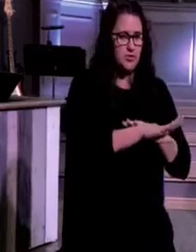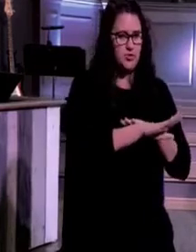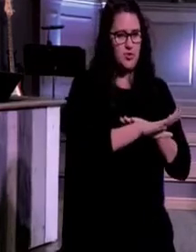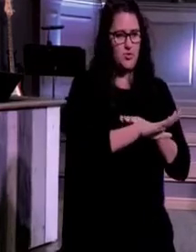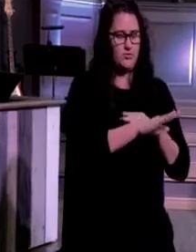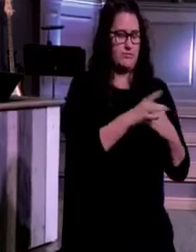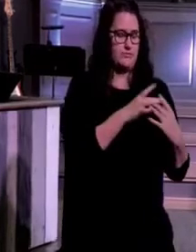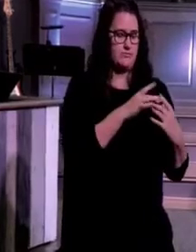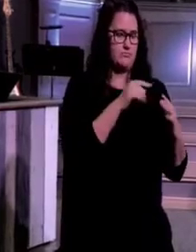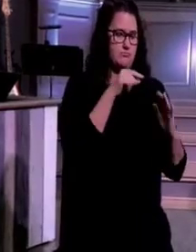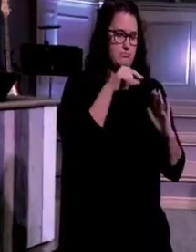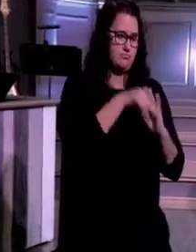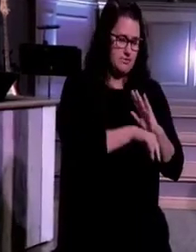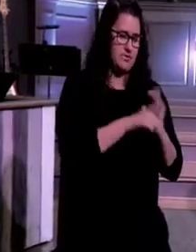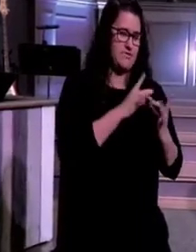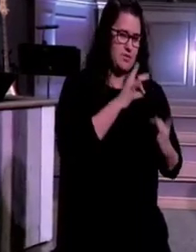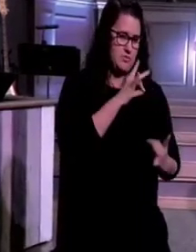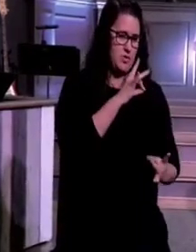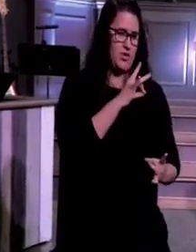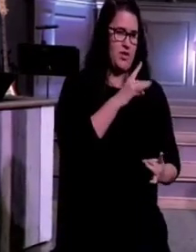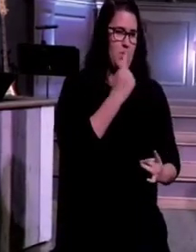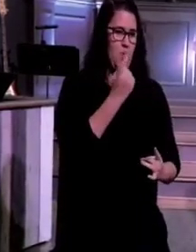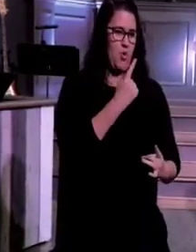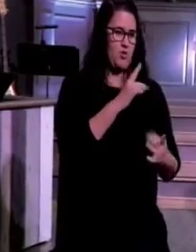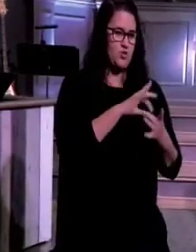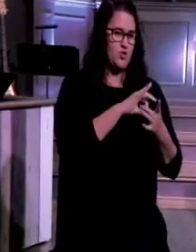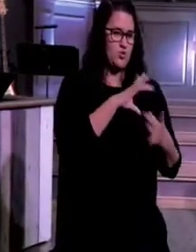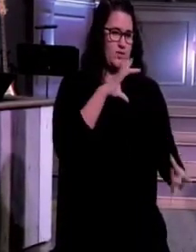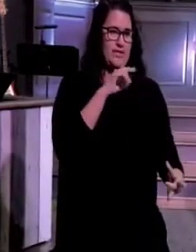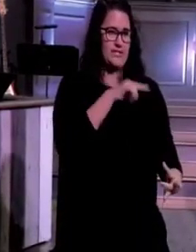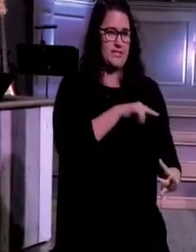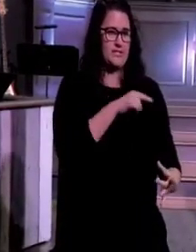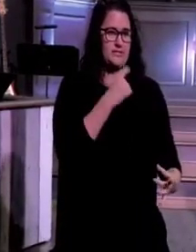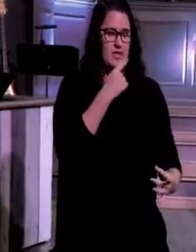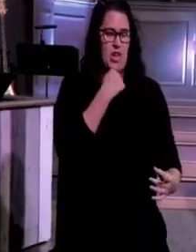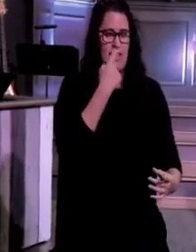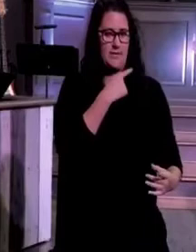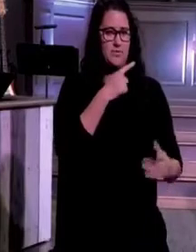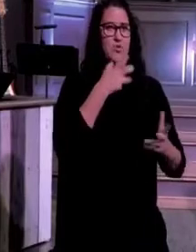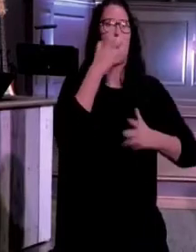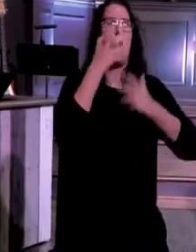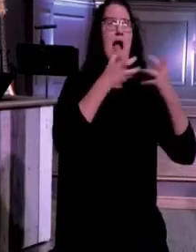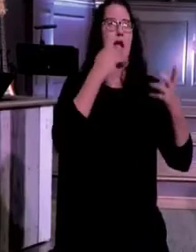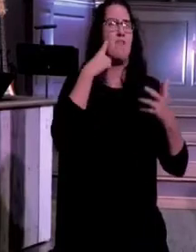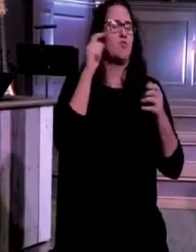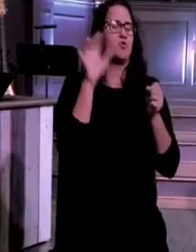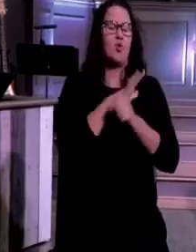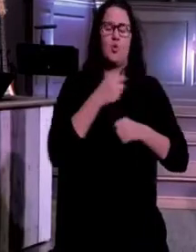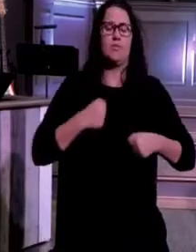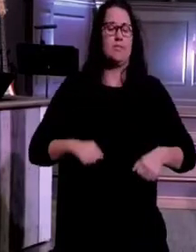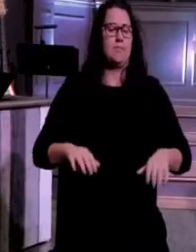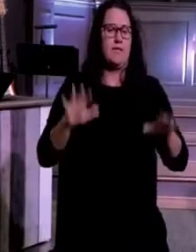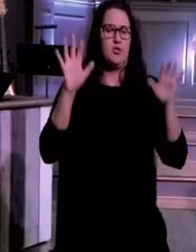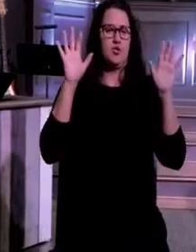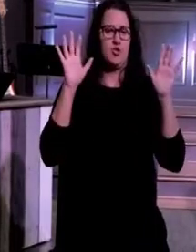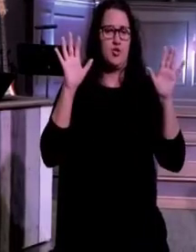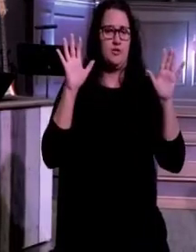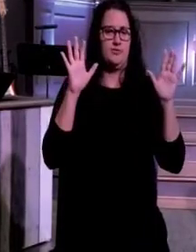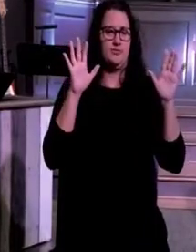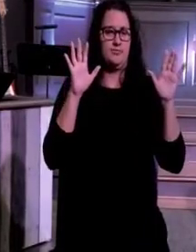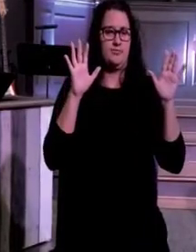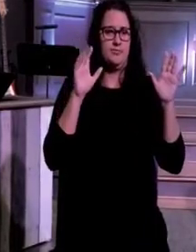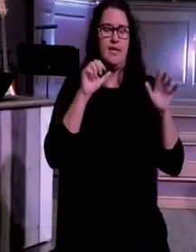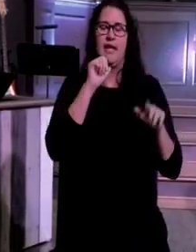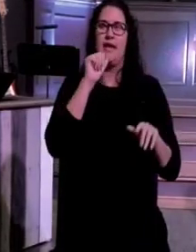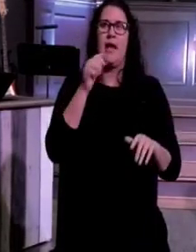spirit, only to release them as their lips cry out in total submission, "Not my